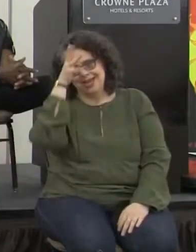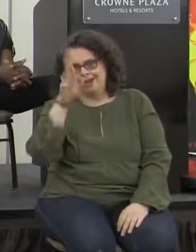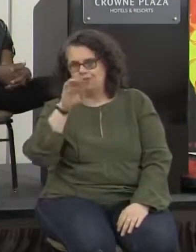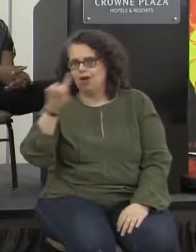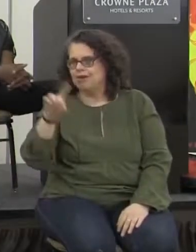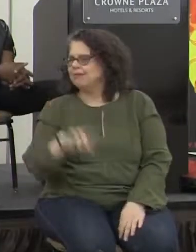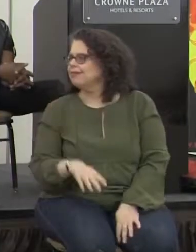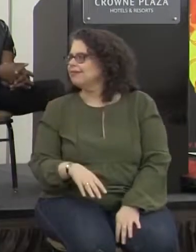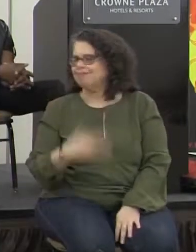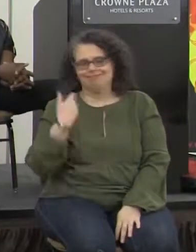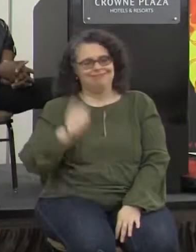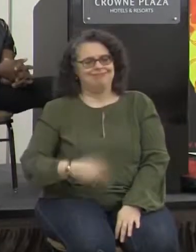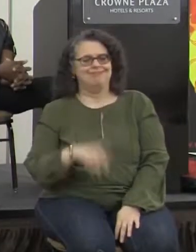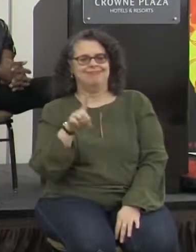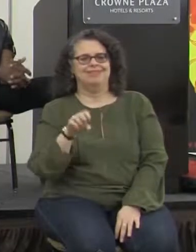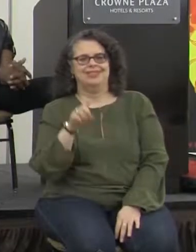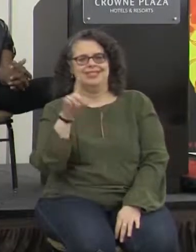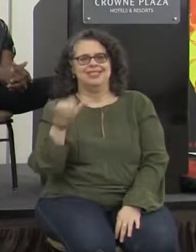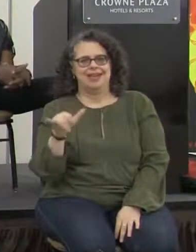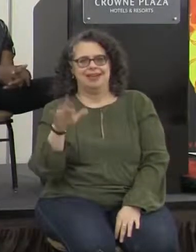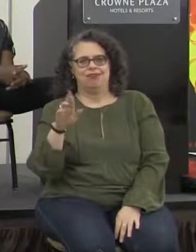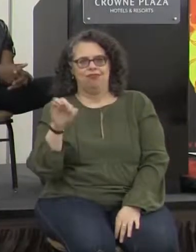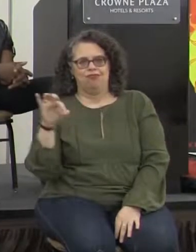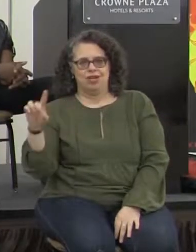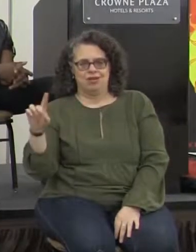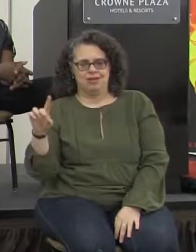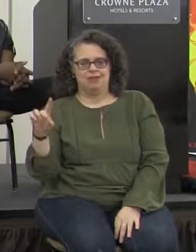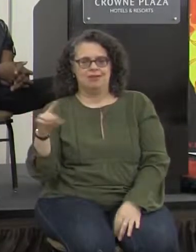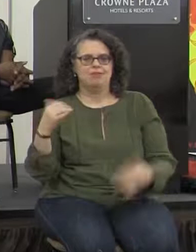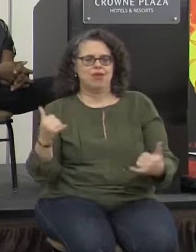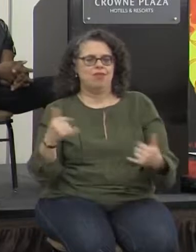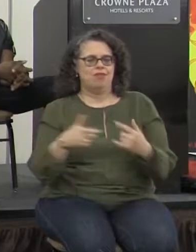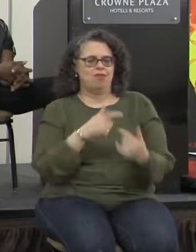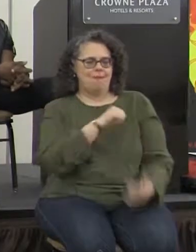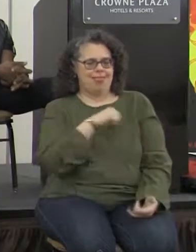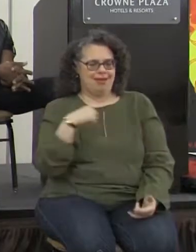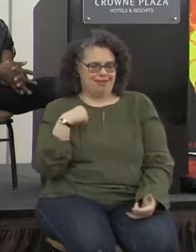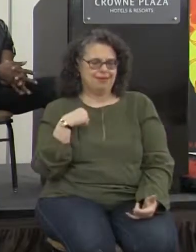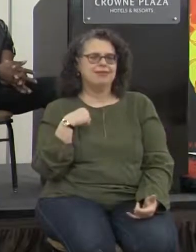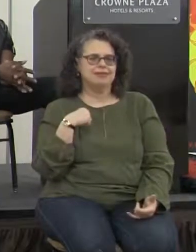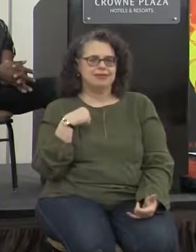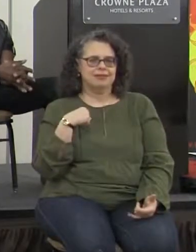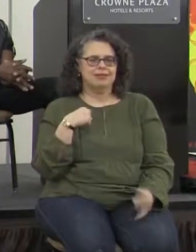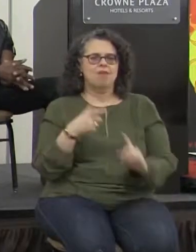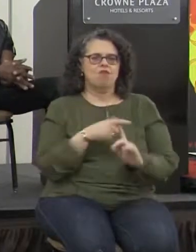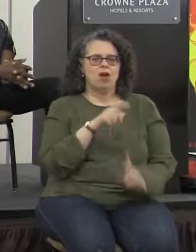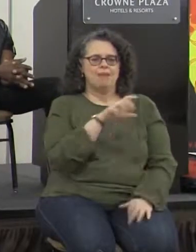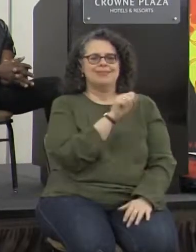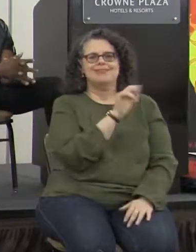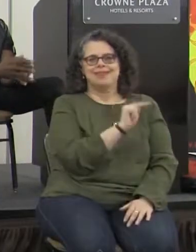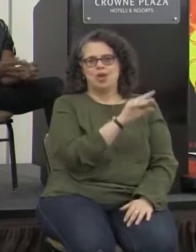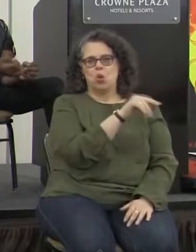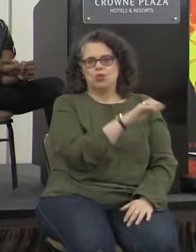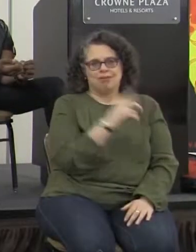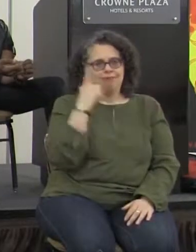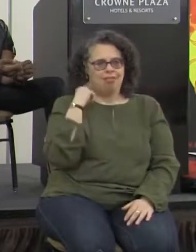I am Daddy Rod. I currently live here in the Atlanta area. I'm from San Jose,